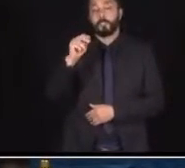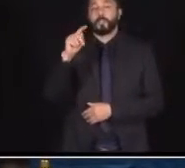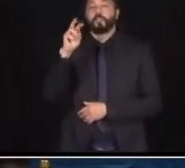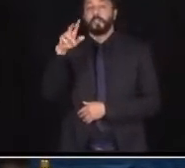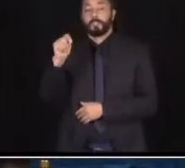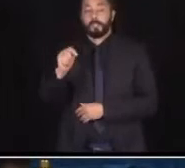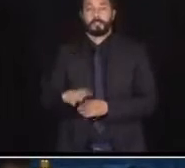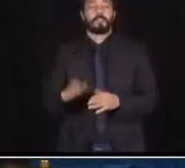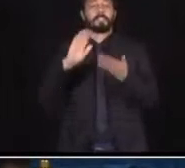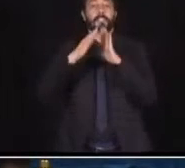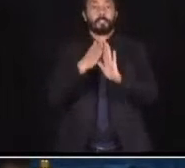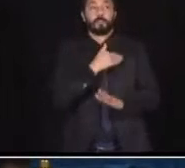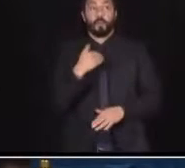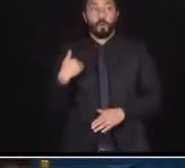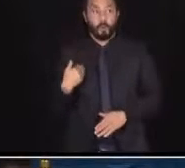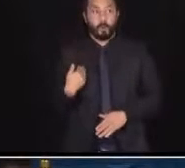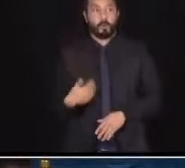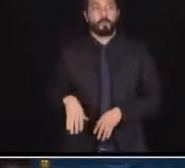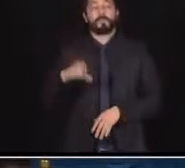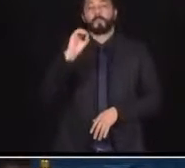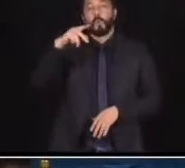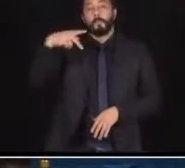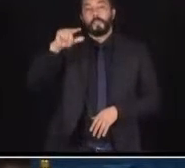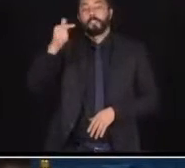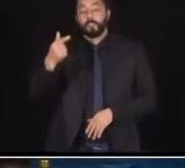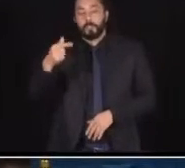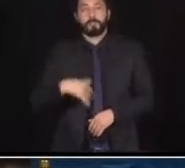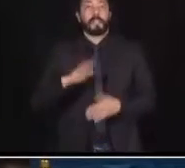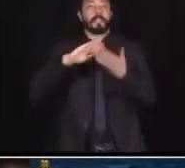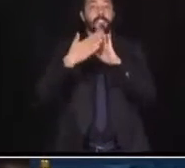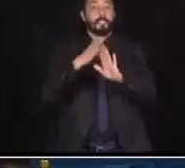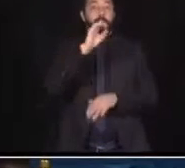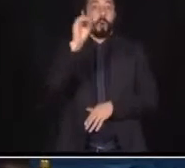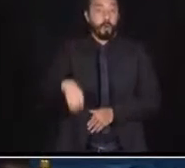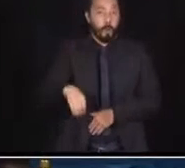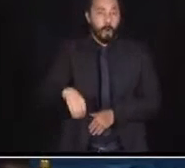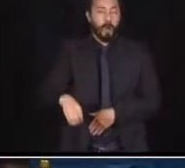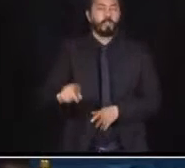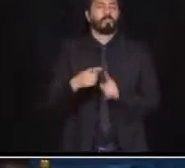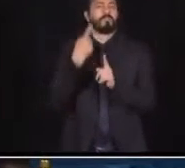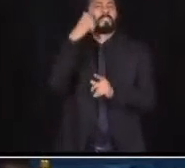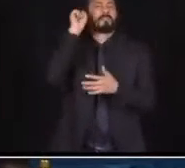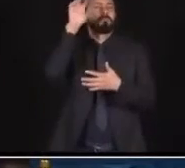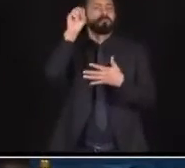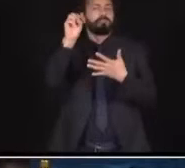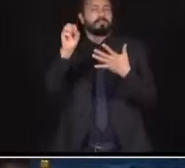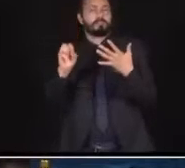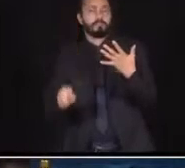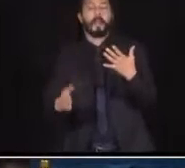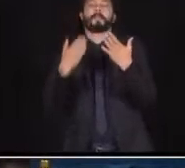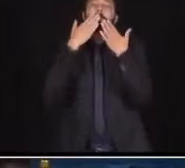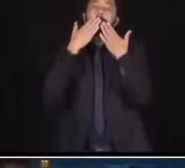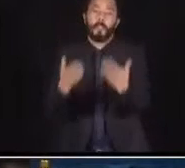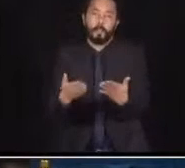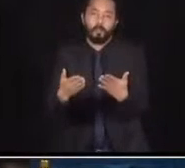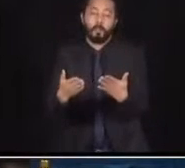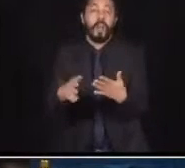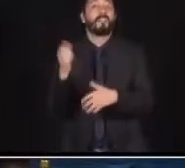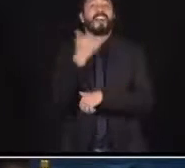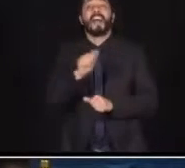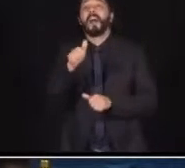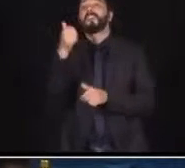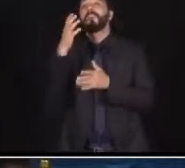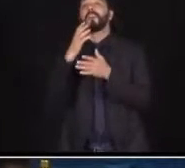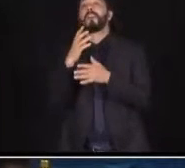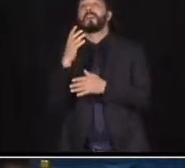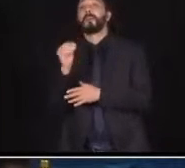Ottawa. Thank you to these incredible companies and organizations. And for everyone I may have missed, thank you for